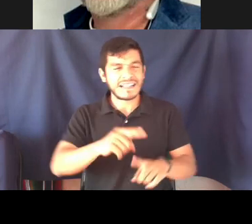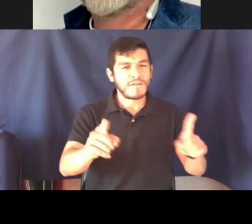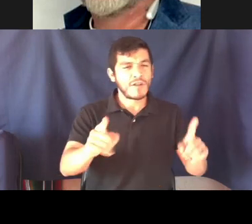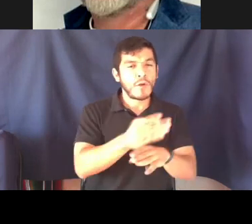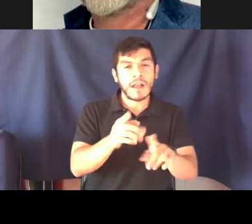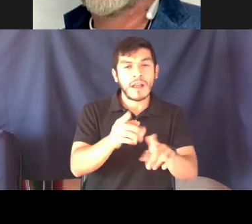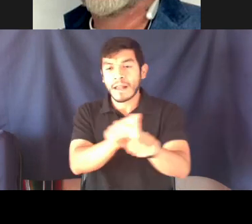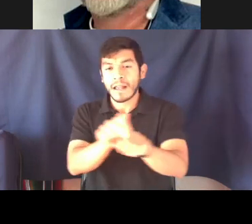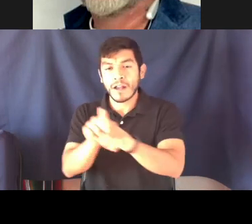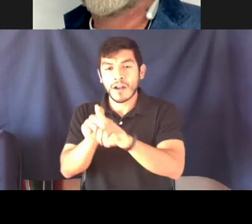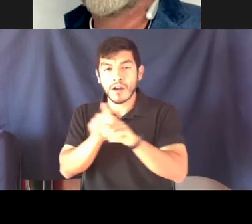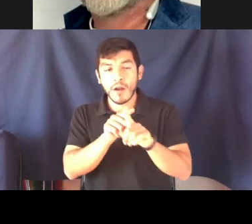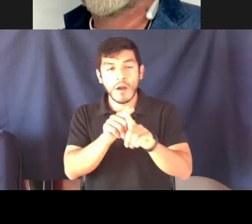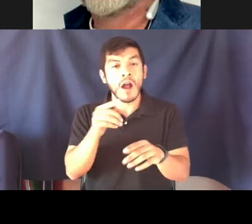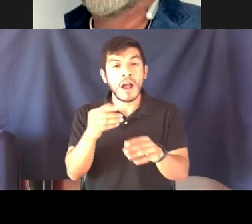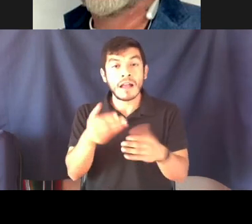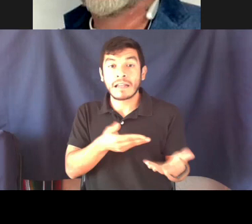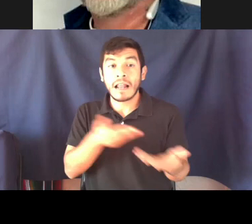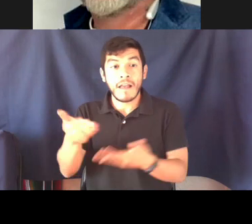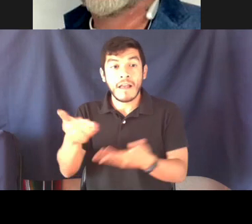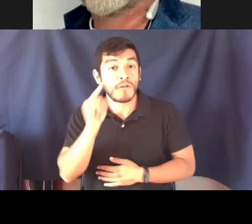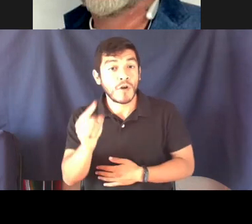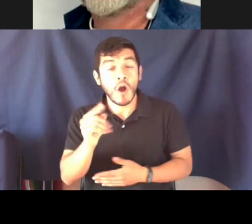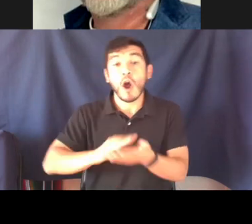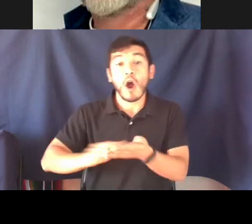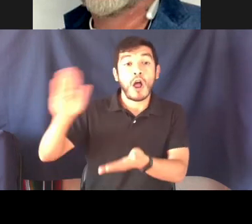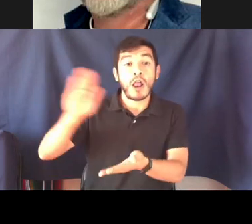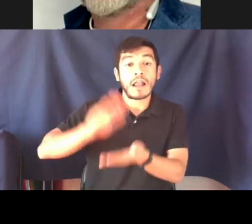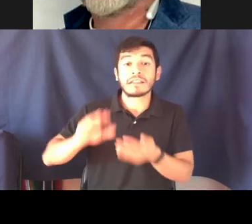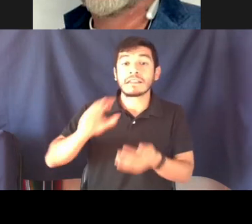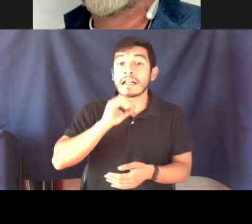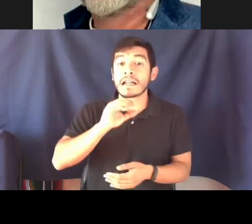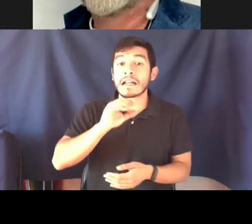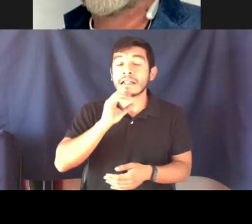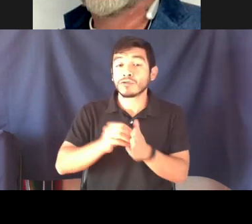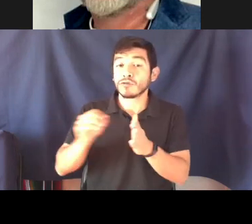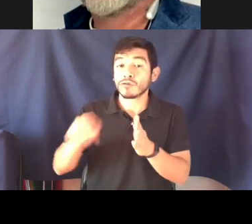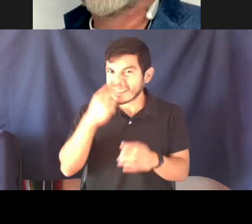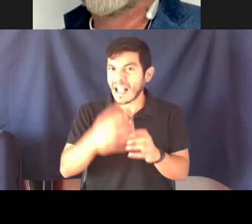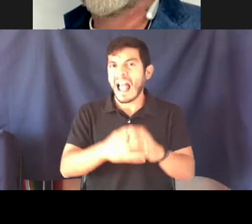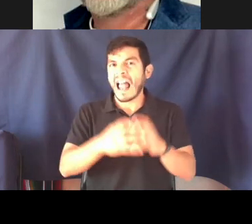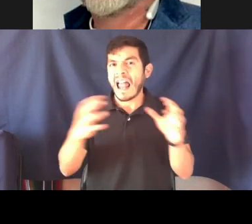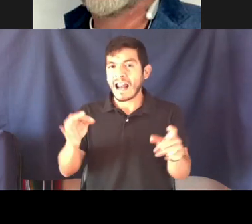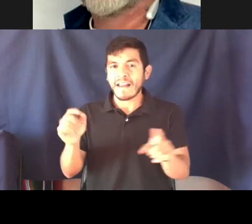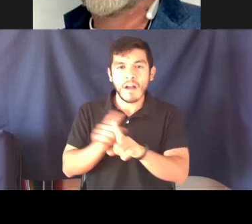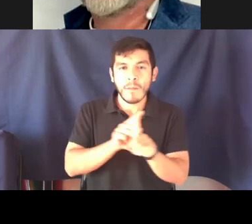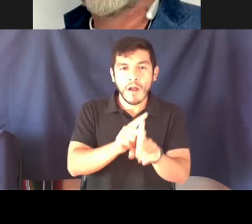for college age students. You see a lot of peer mentoring for like incoming freshmen being offered